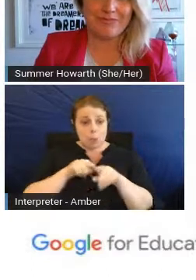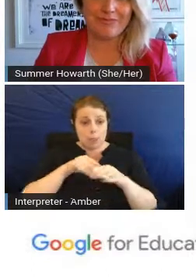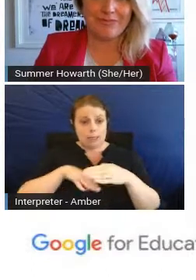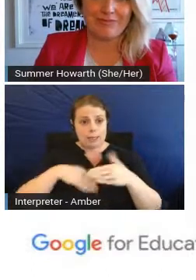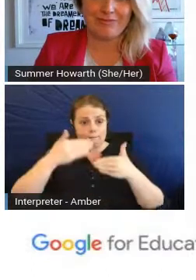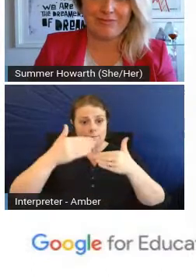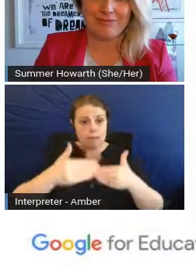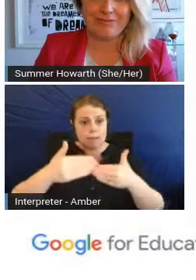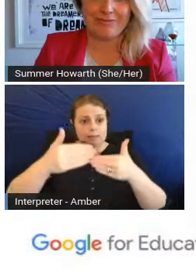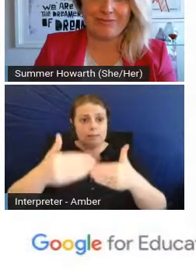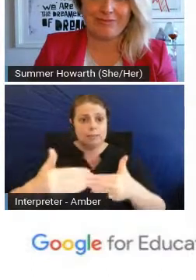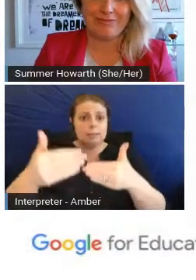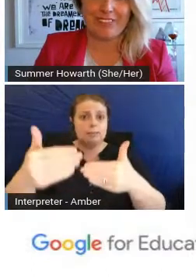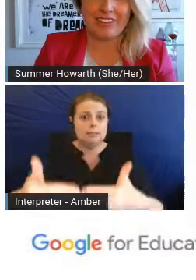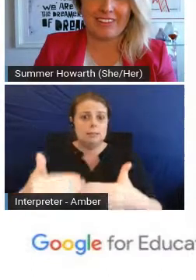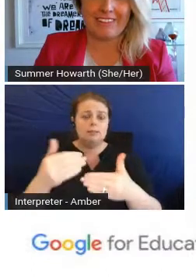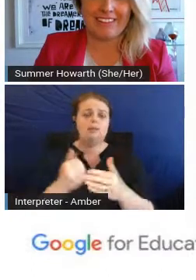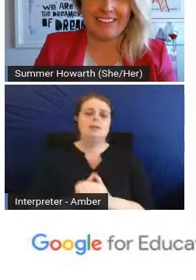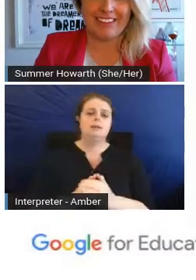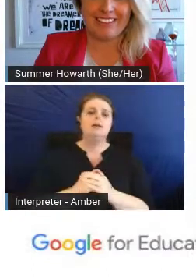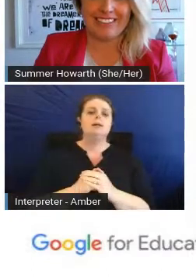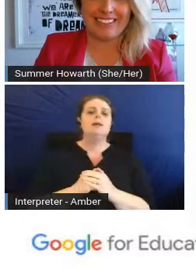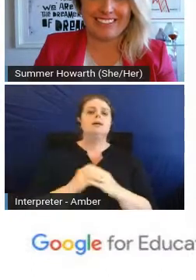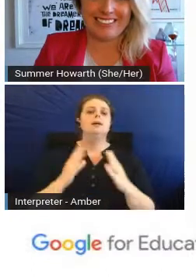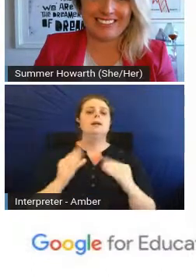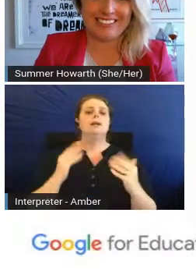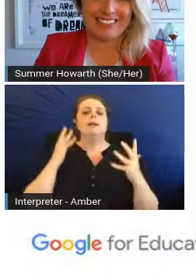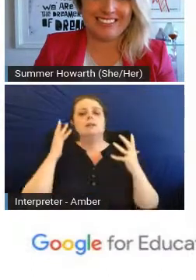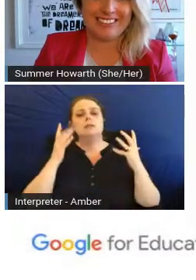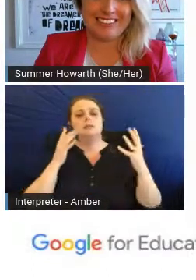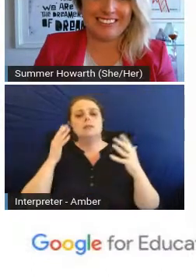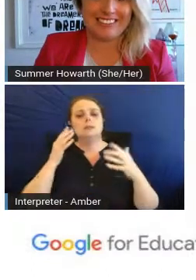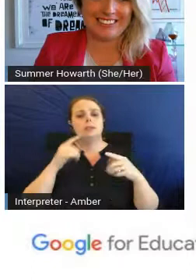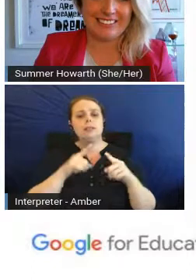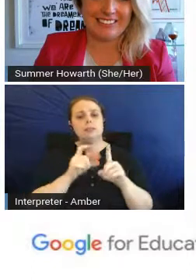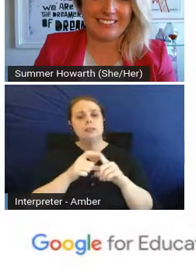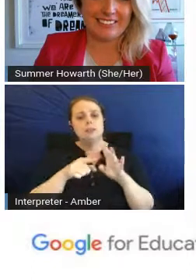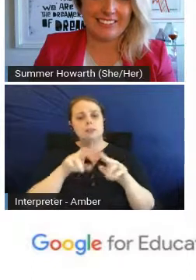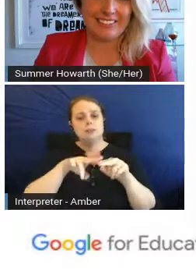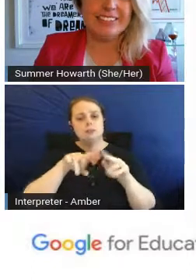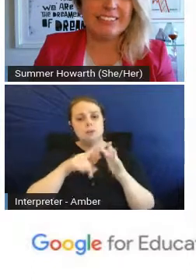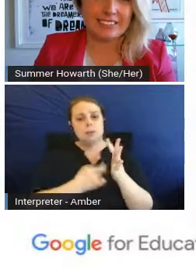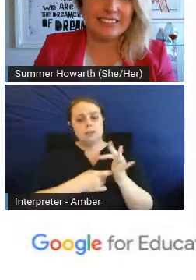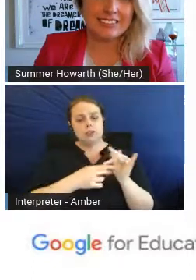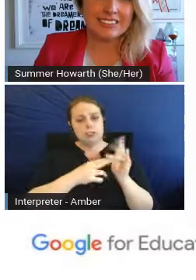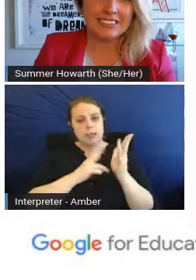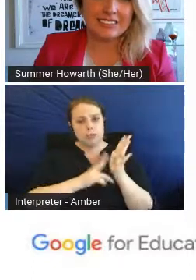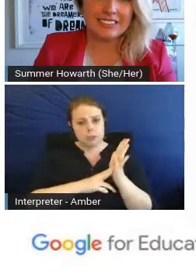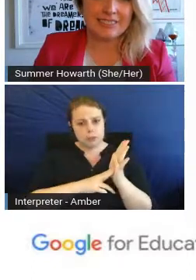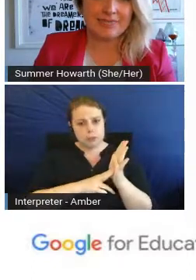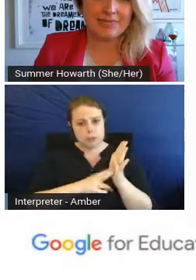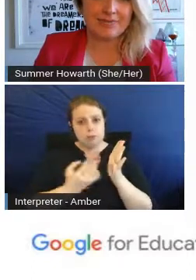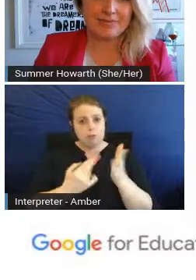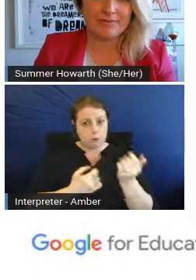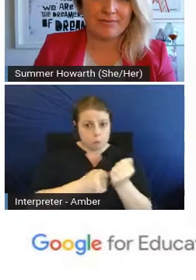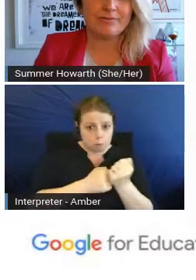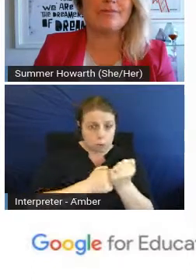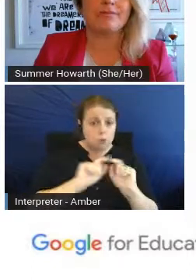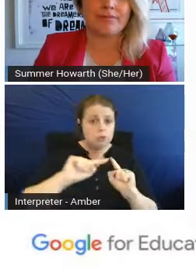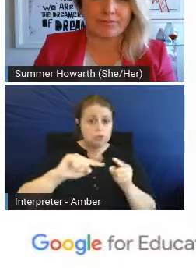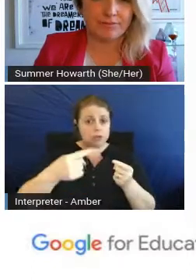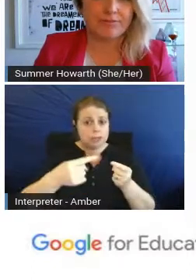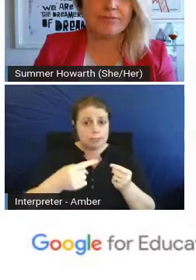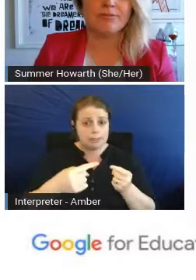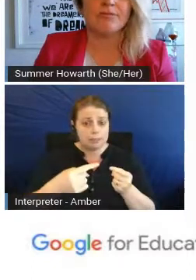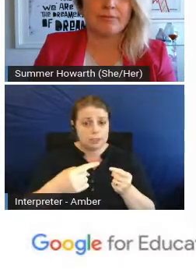we always do, differentiation for support and for challenge, agency, and also feedback. So this whole